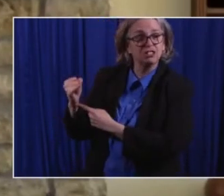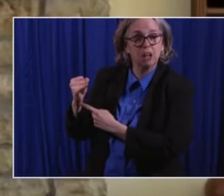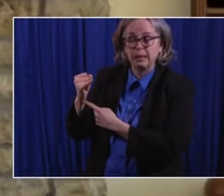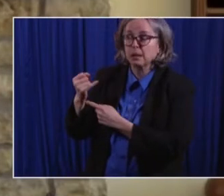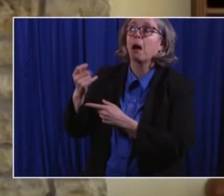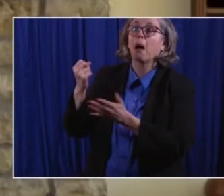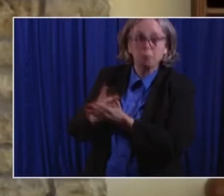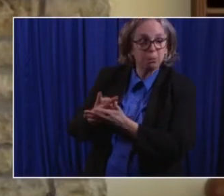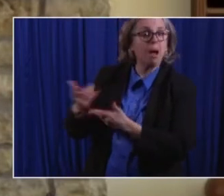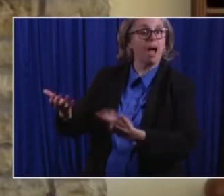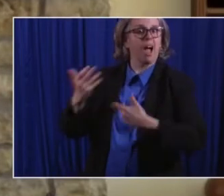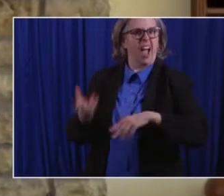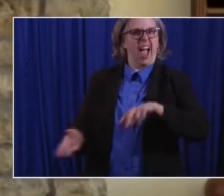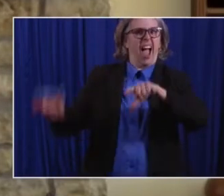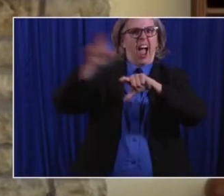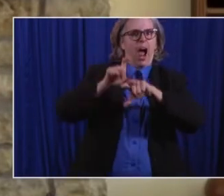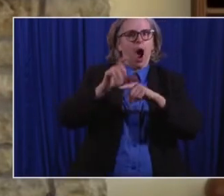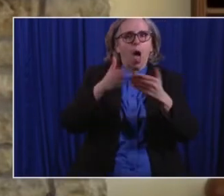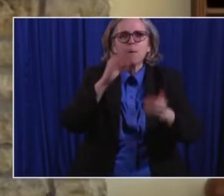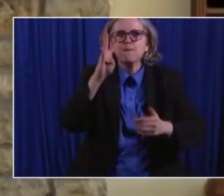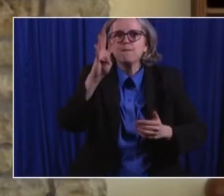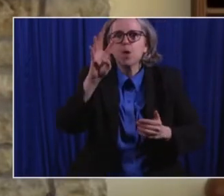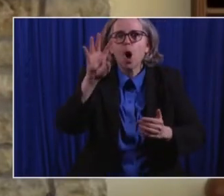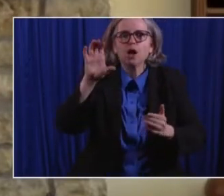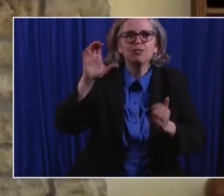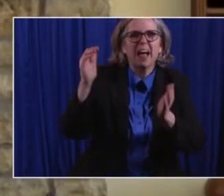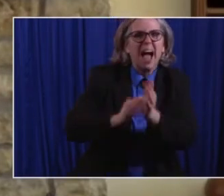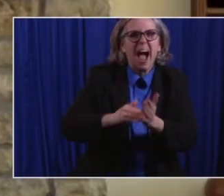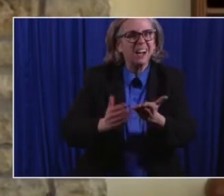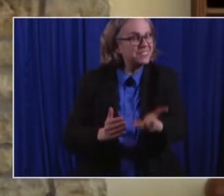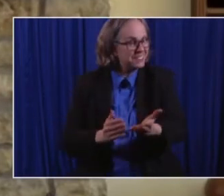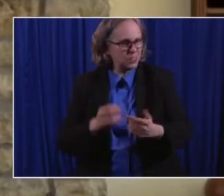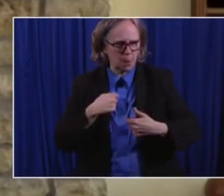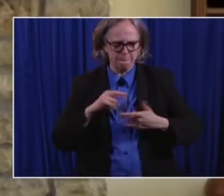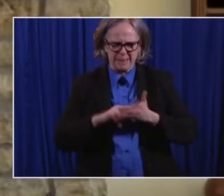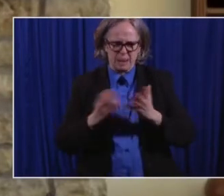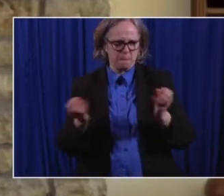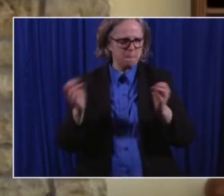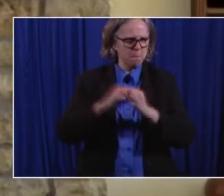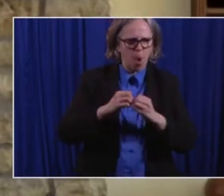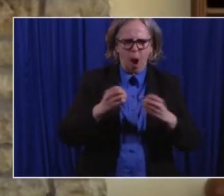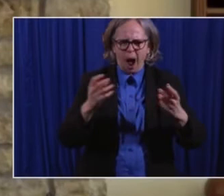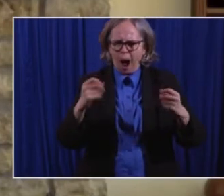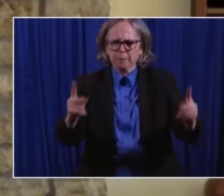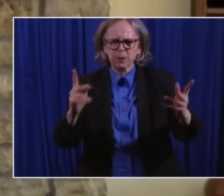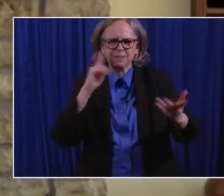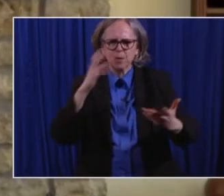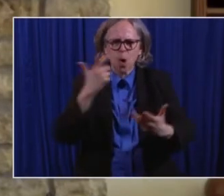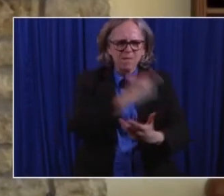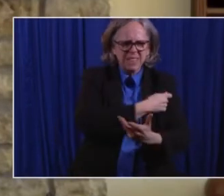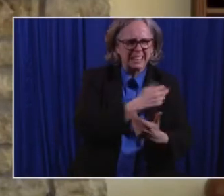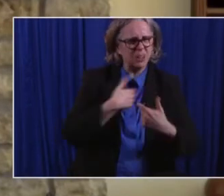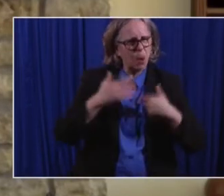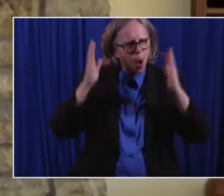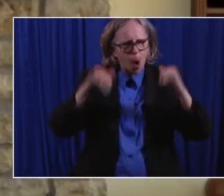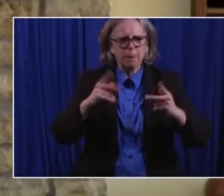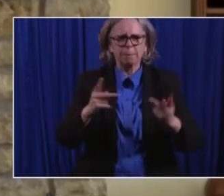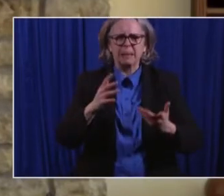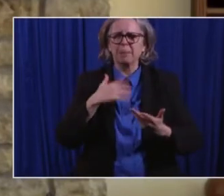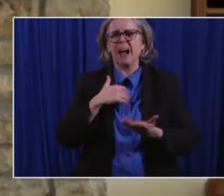So there's opportunity out there, and we hope people will continue to help their neighbors and help people